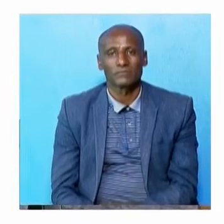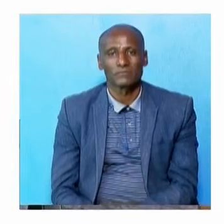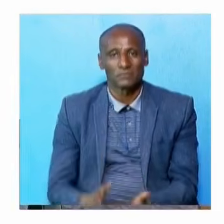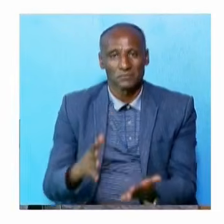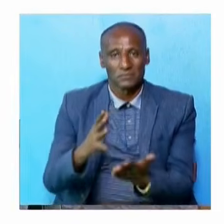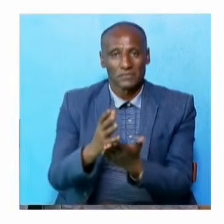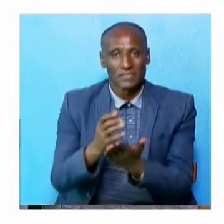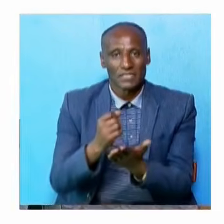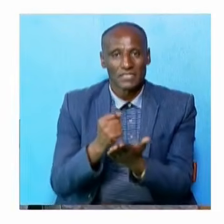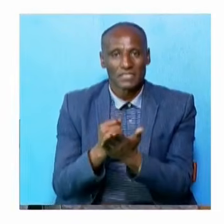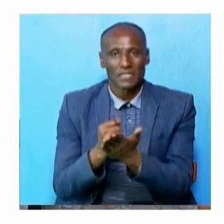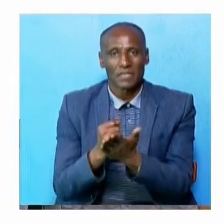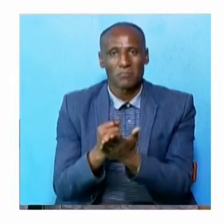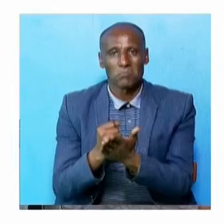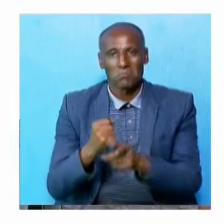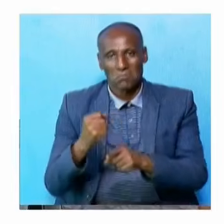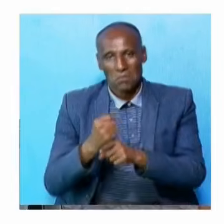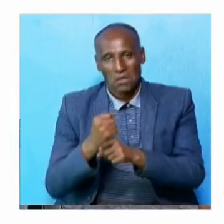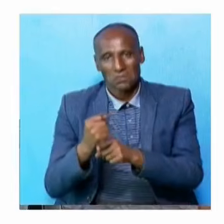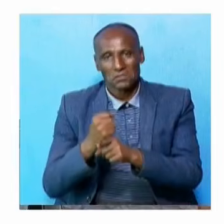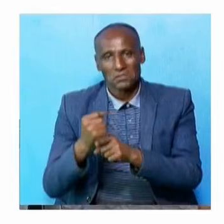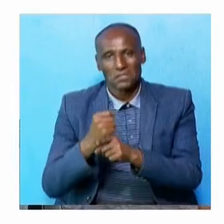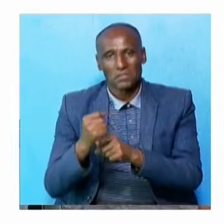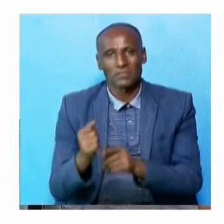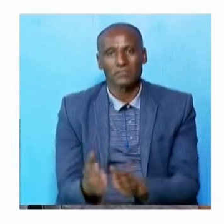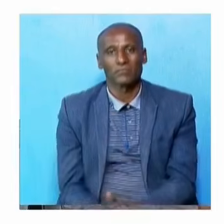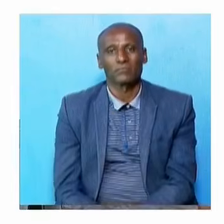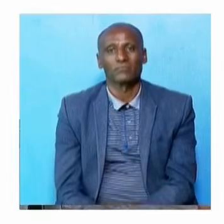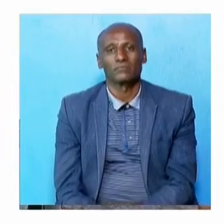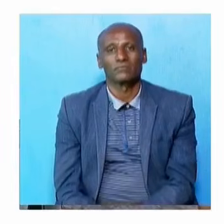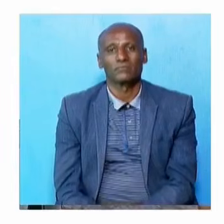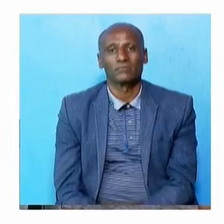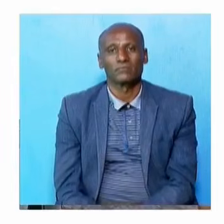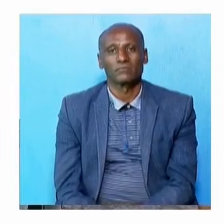some exercise.